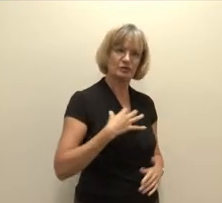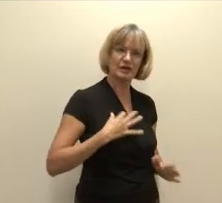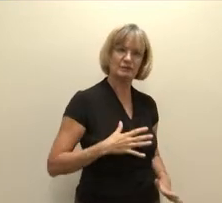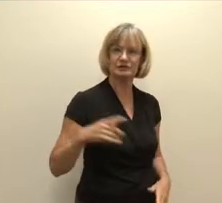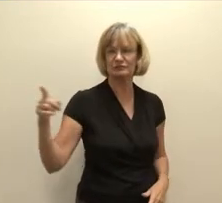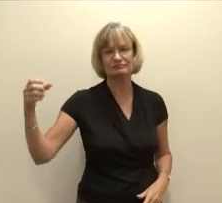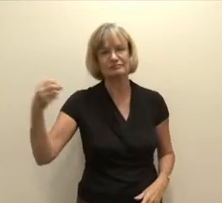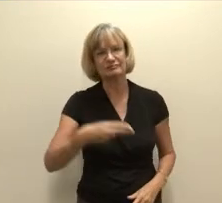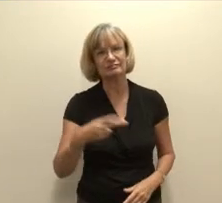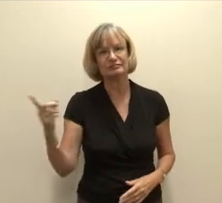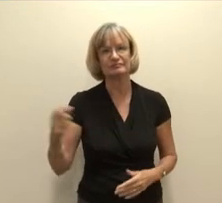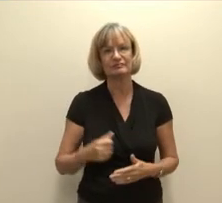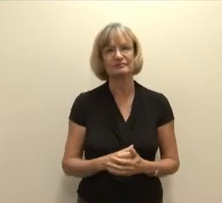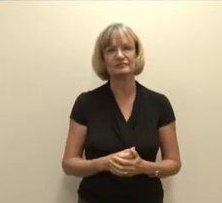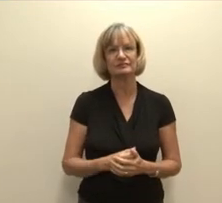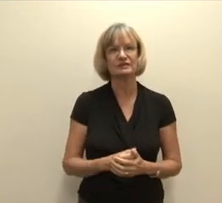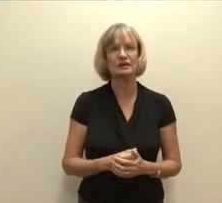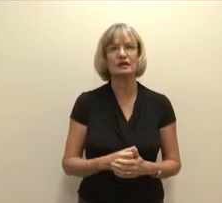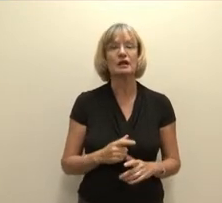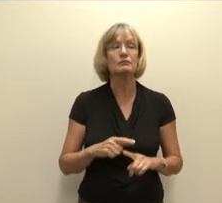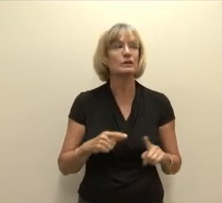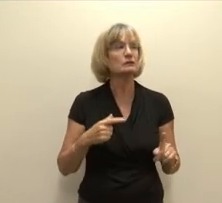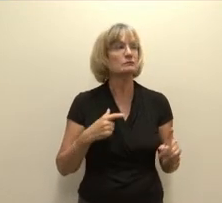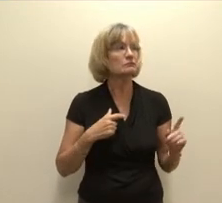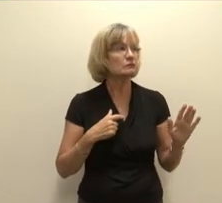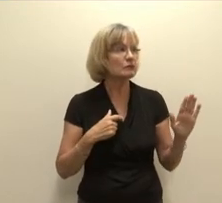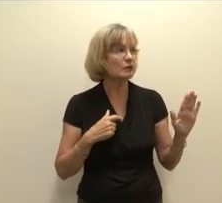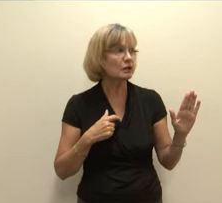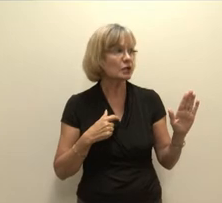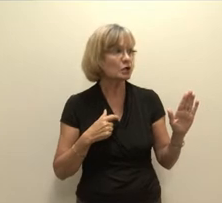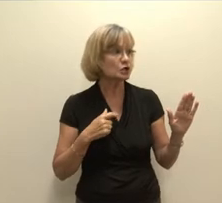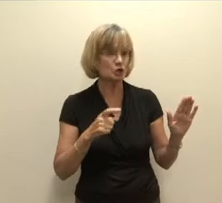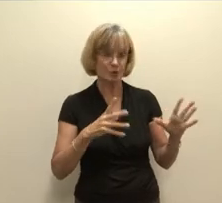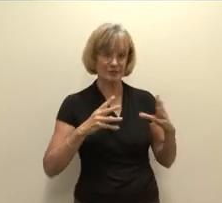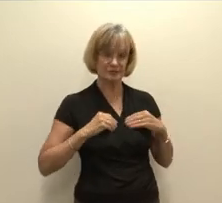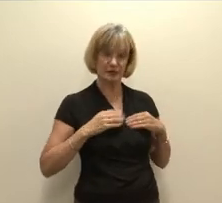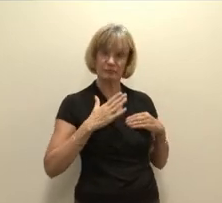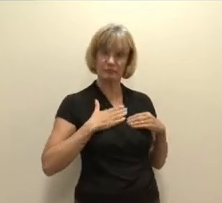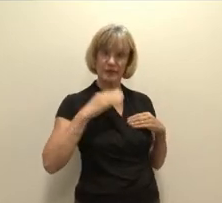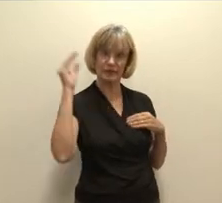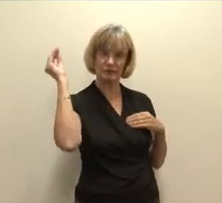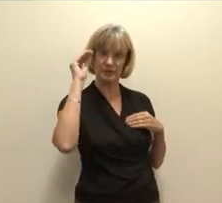Ultimately, though, I don't expect you to simply take my word for it.